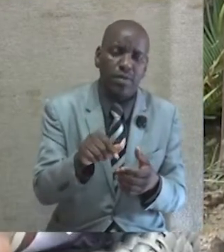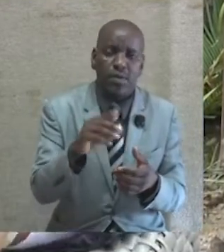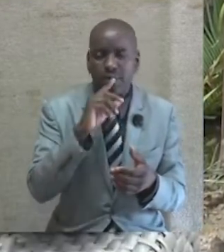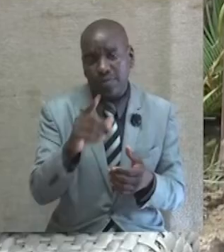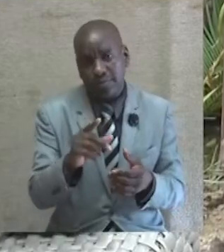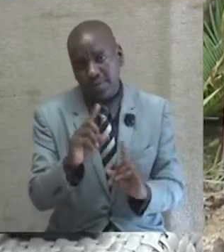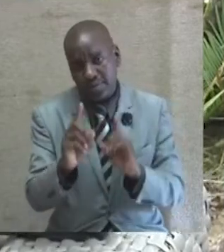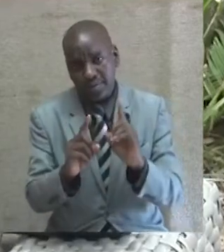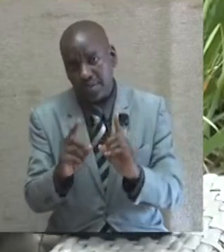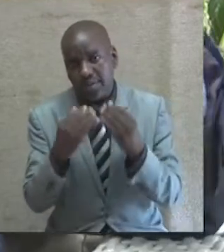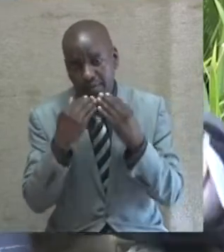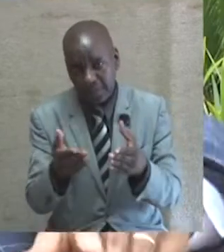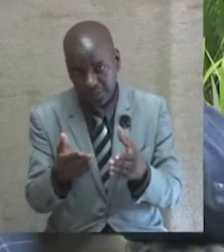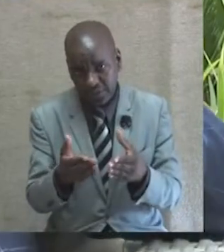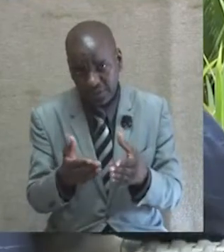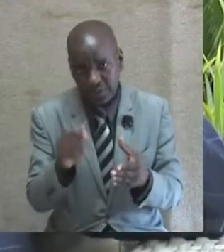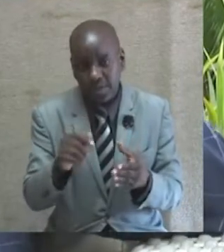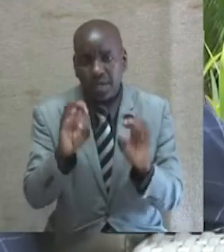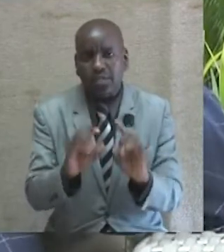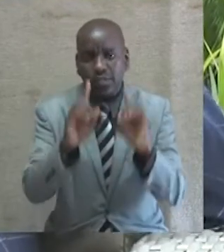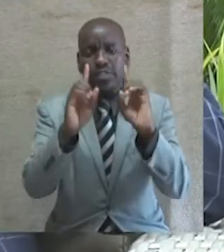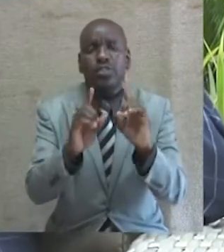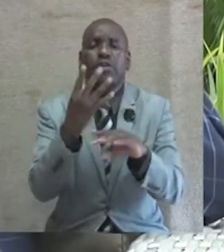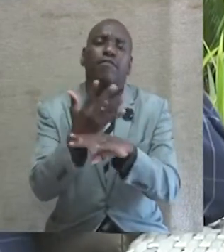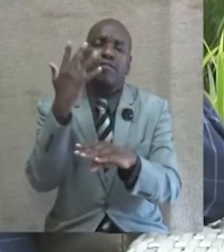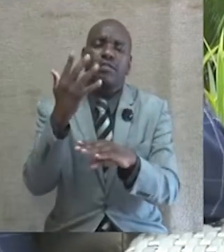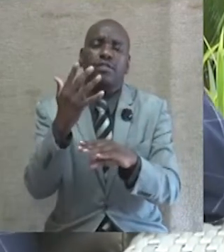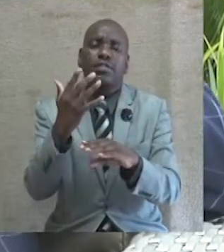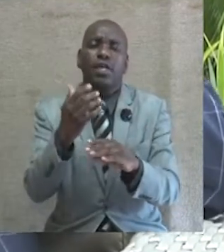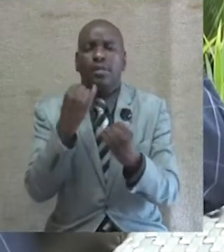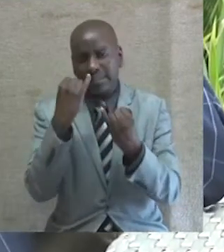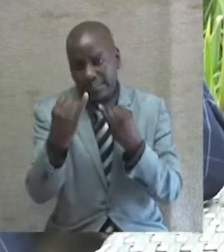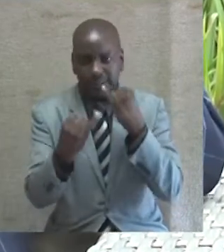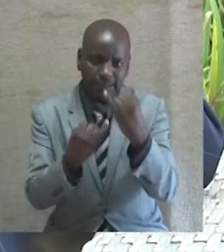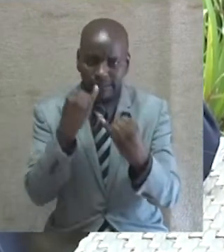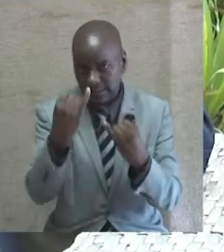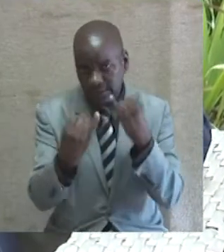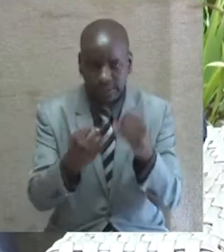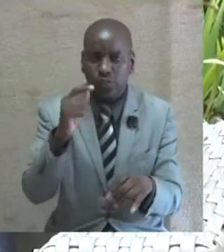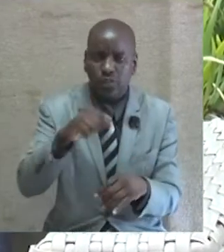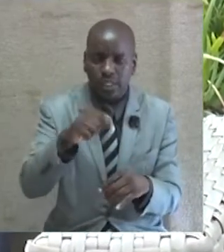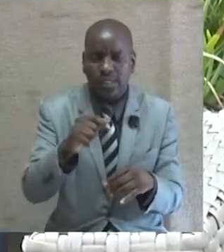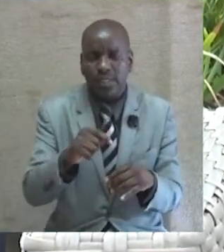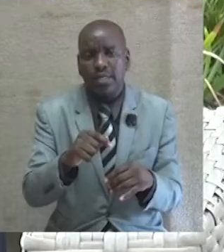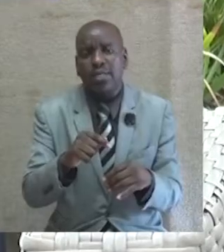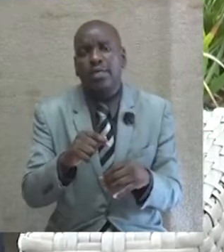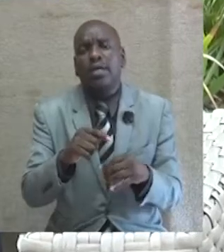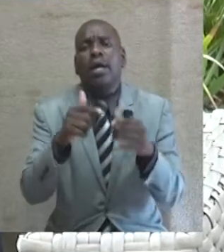Lloyd previously, Mashuma, Notenda. This is Education 1.5, and we've been discussing today